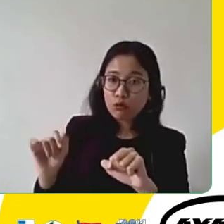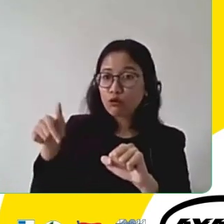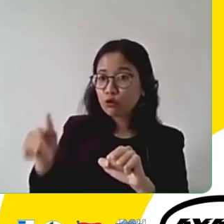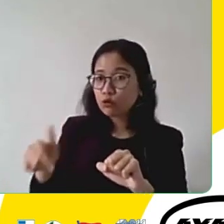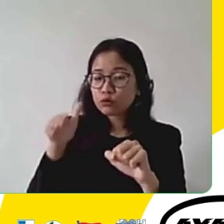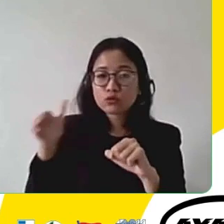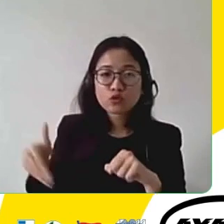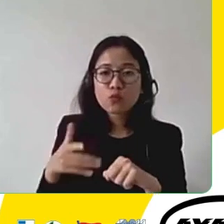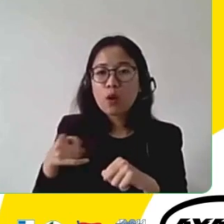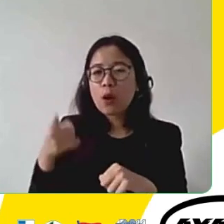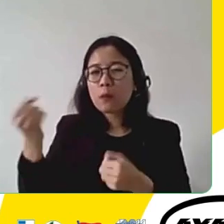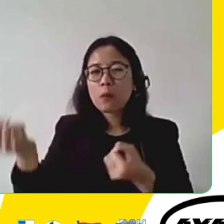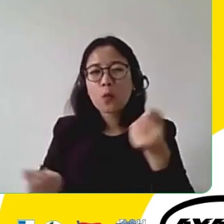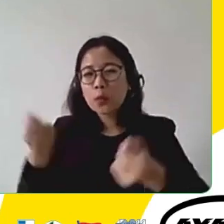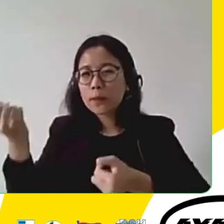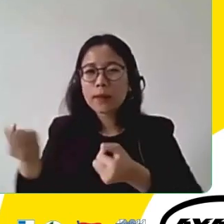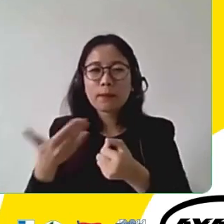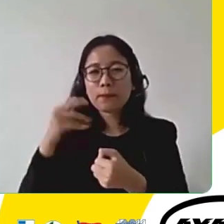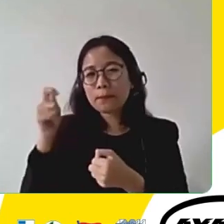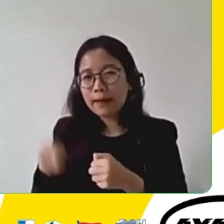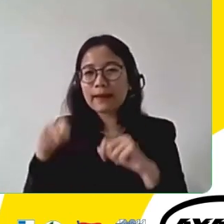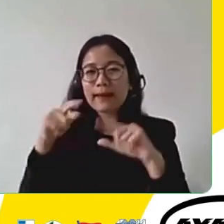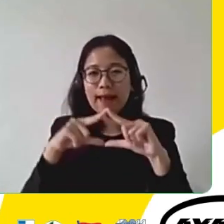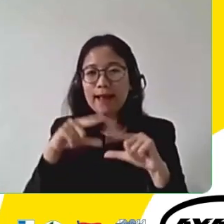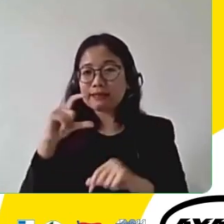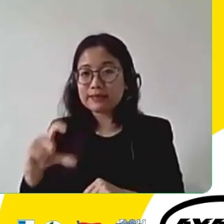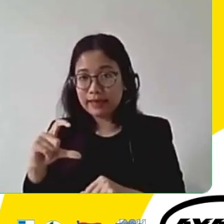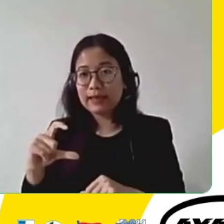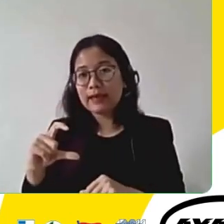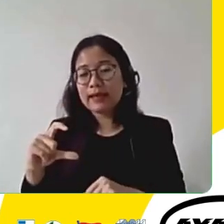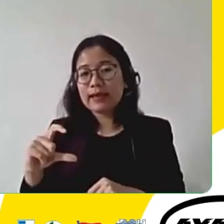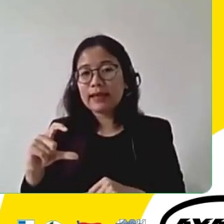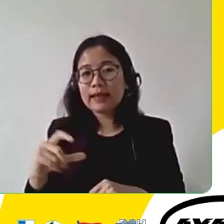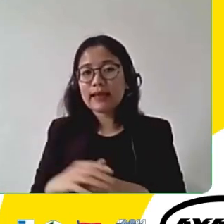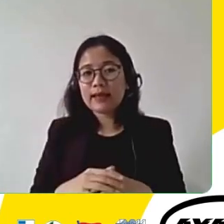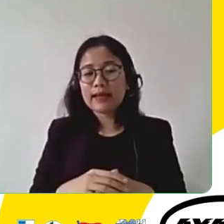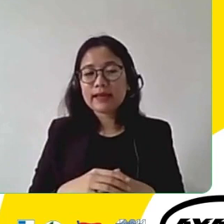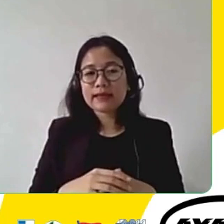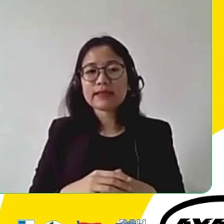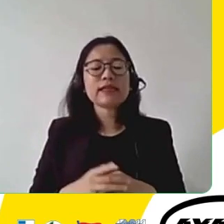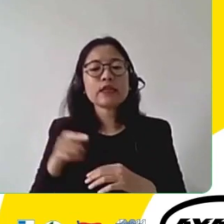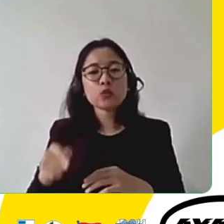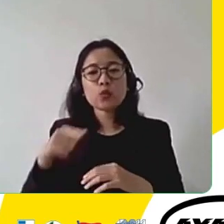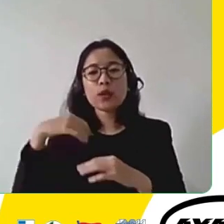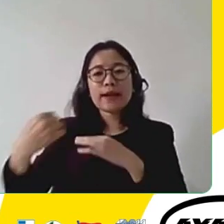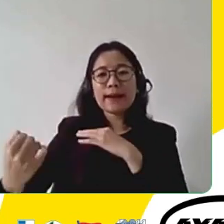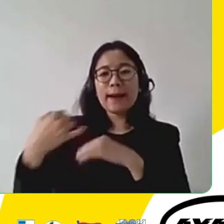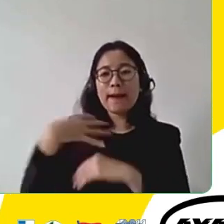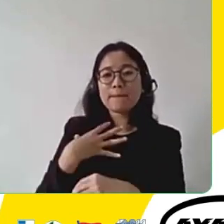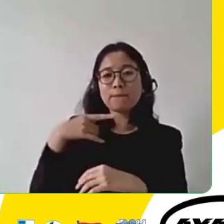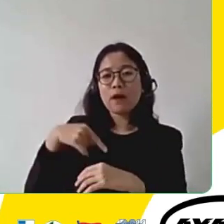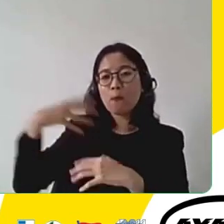times higher than WHO standards for more than 2 hours, as well as